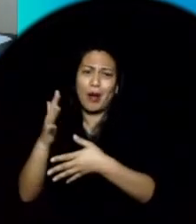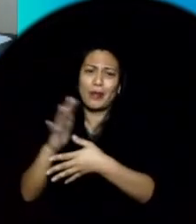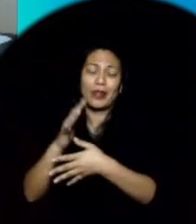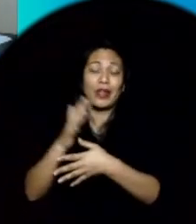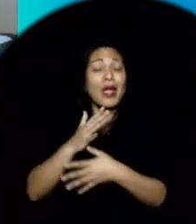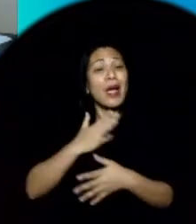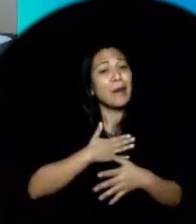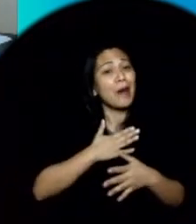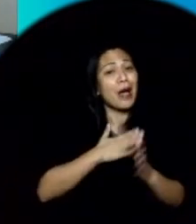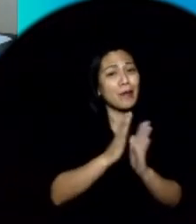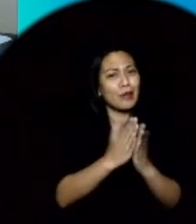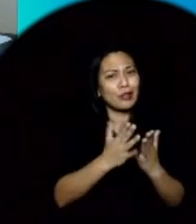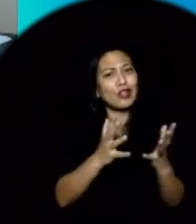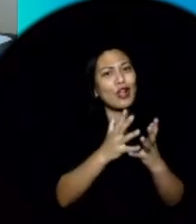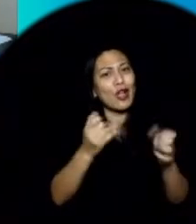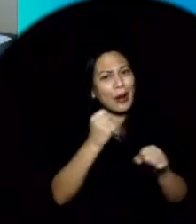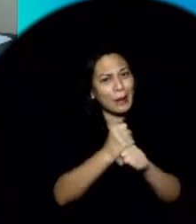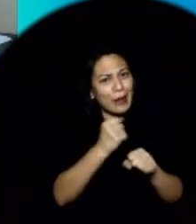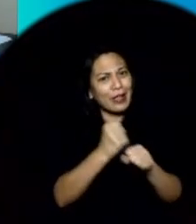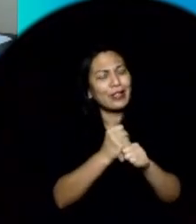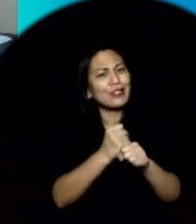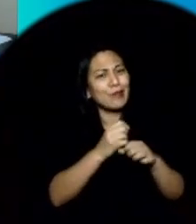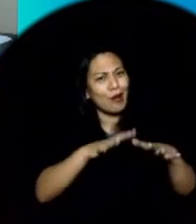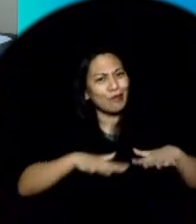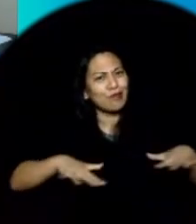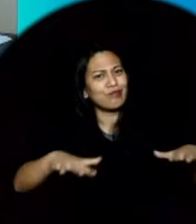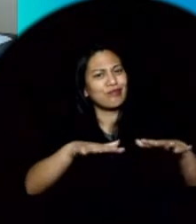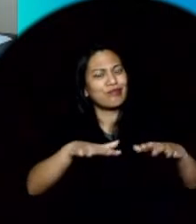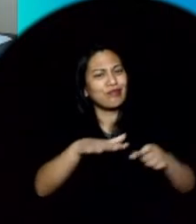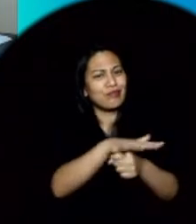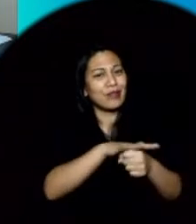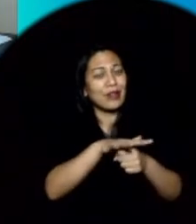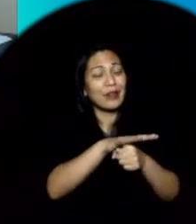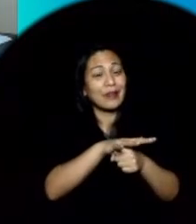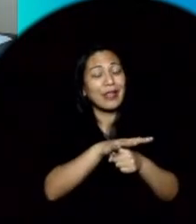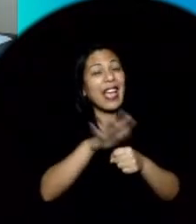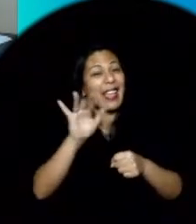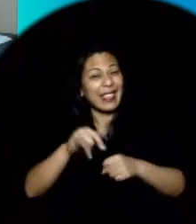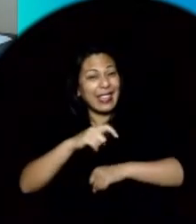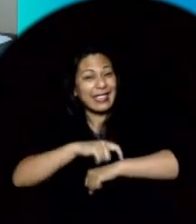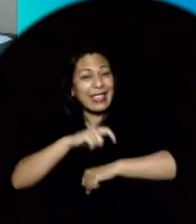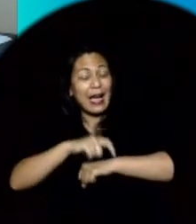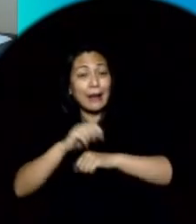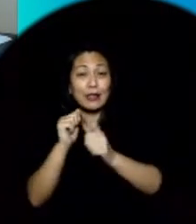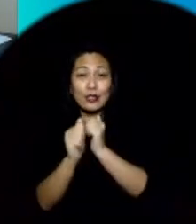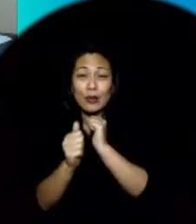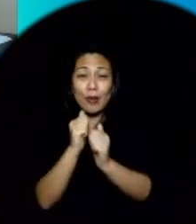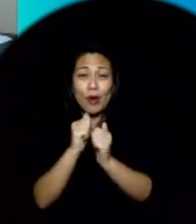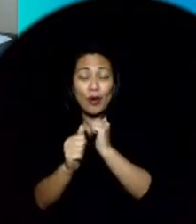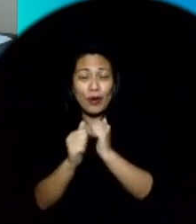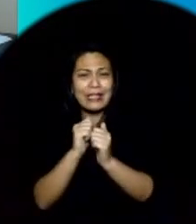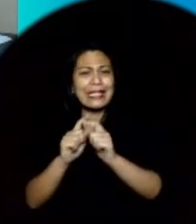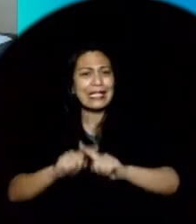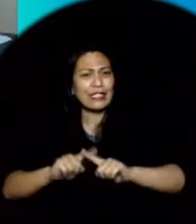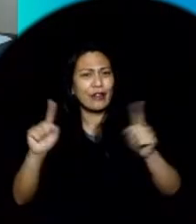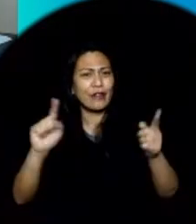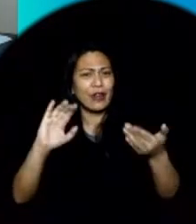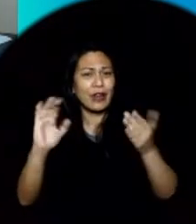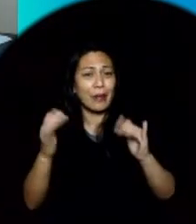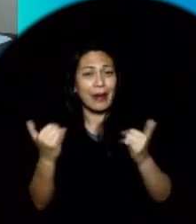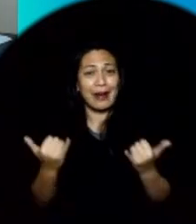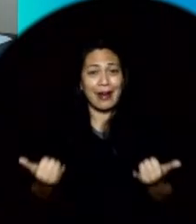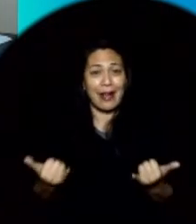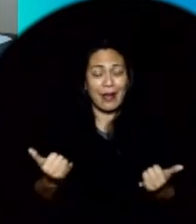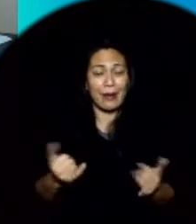baseball in my books. After all, I am a Blue Jay fan, and you have to know that sports at the time are different